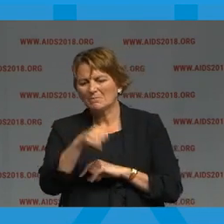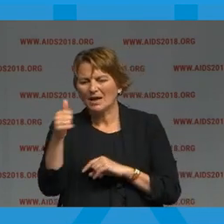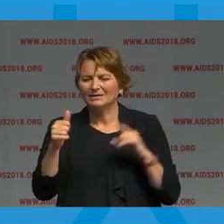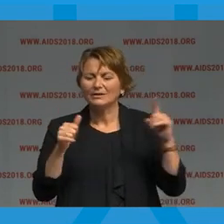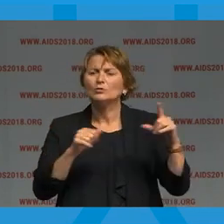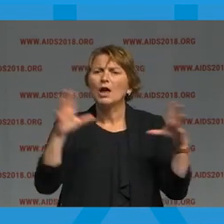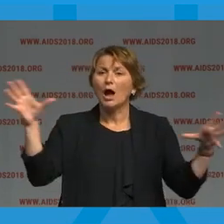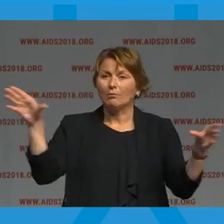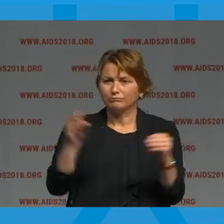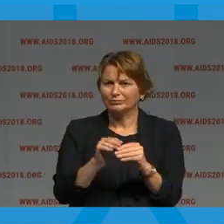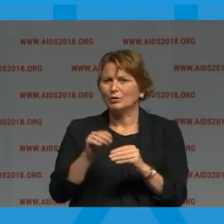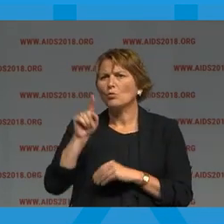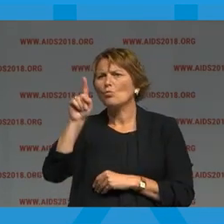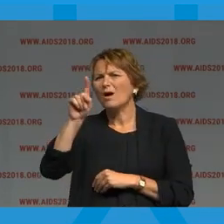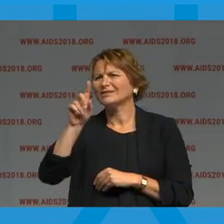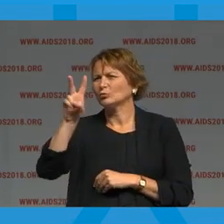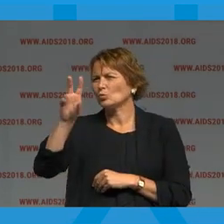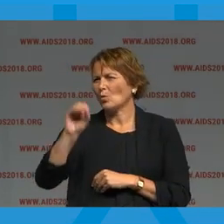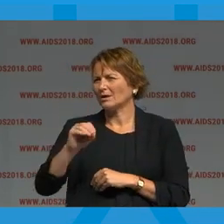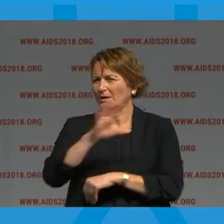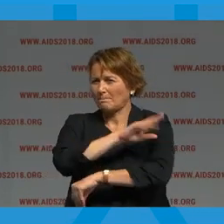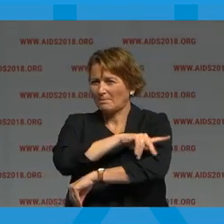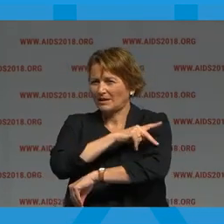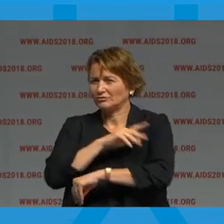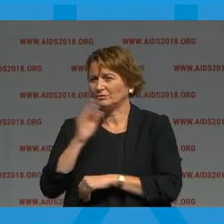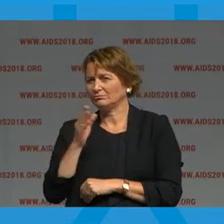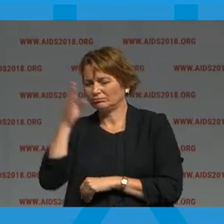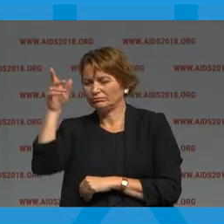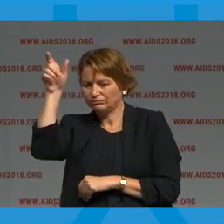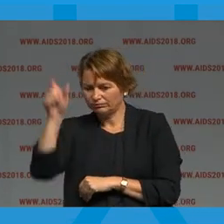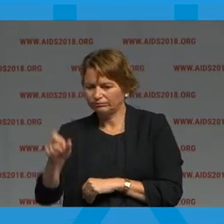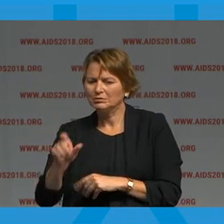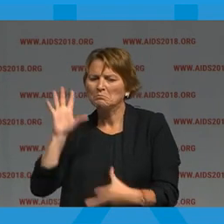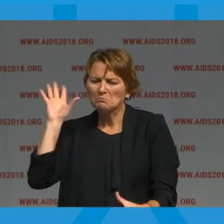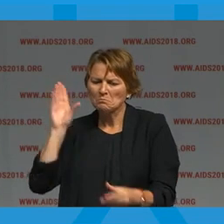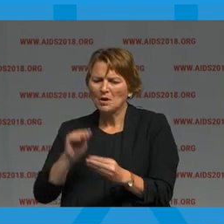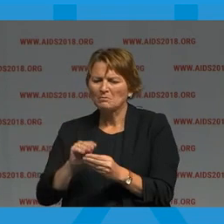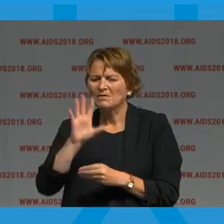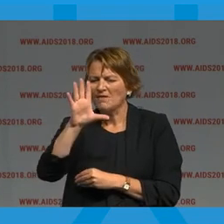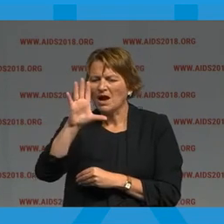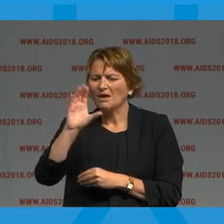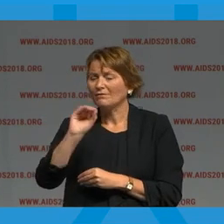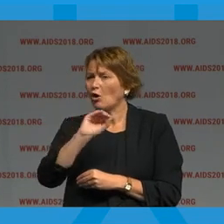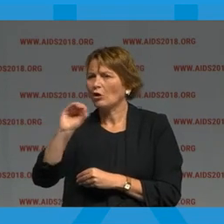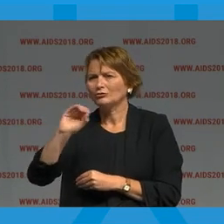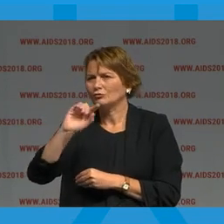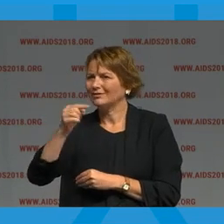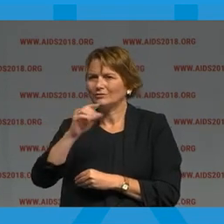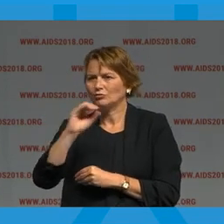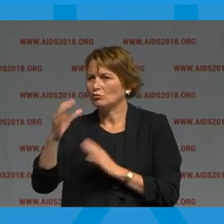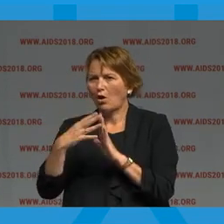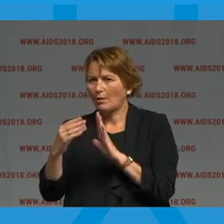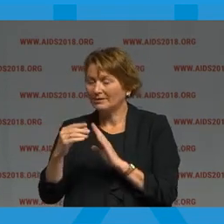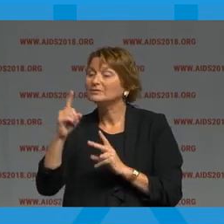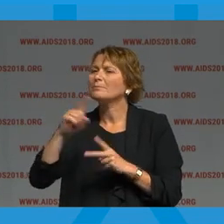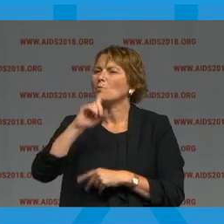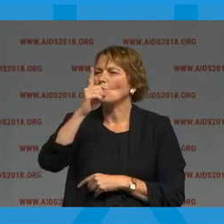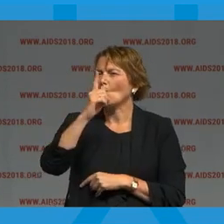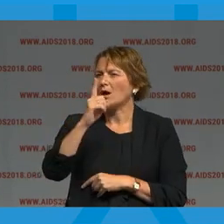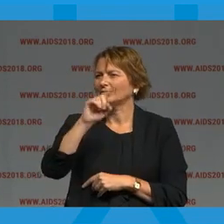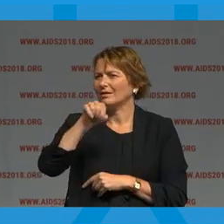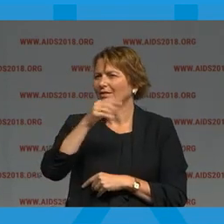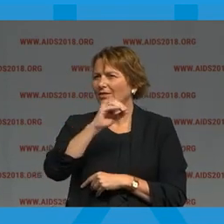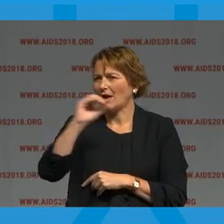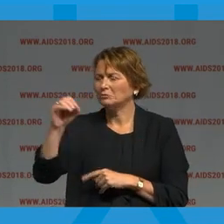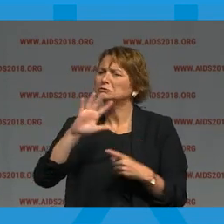120 patients with a higher threshold of 500,000 copies. We did it with 100,000, and they were able to show that the results,